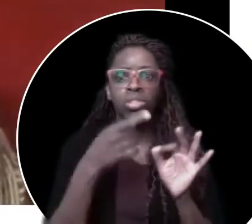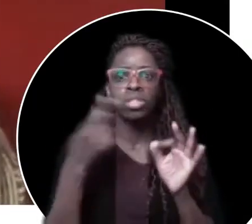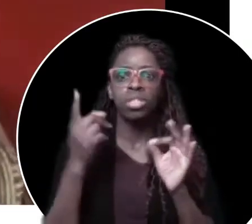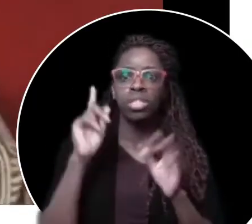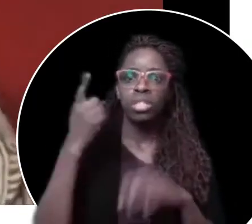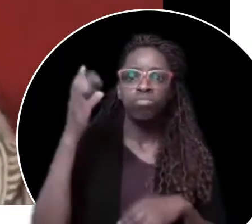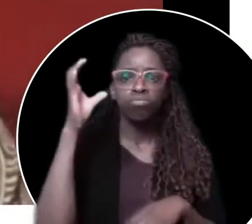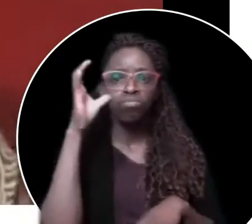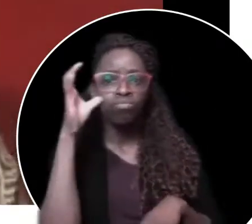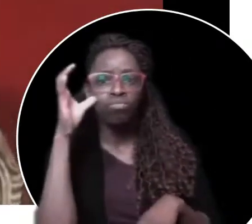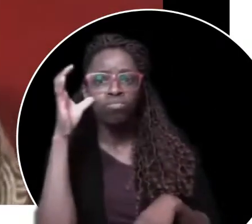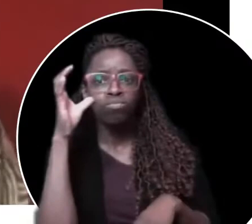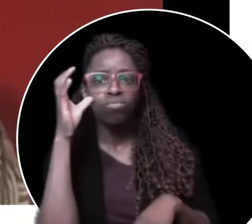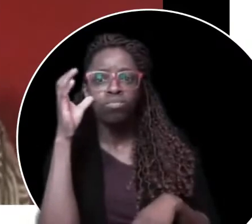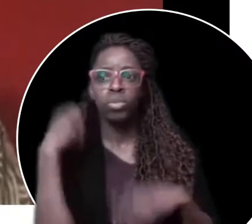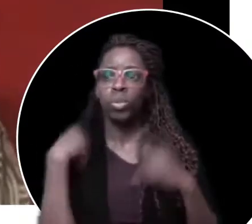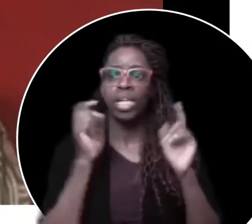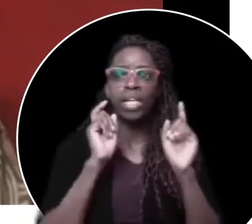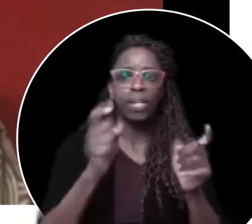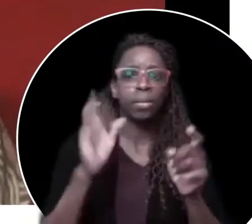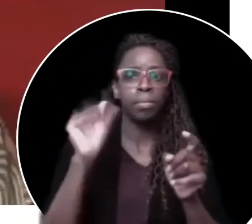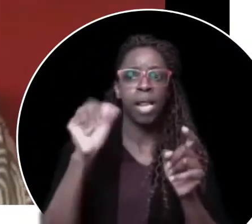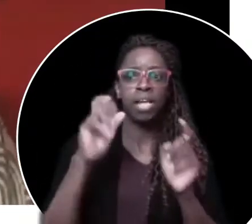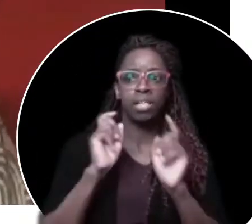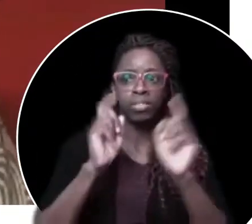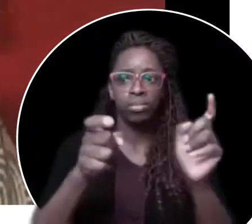is to switch the perspective.